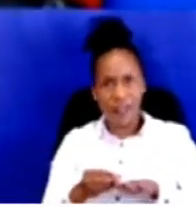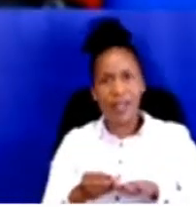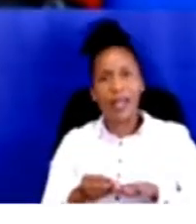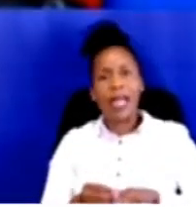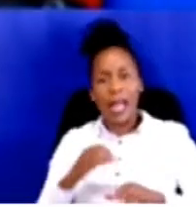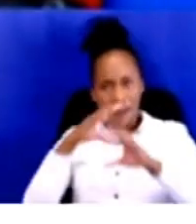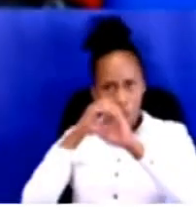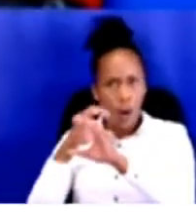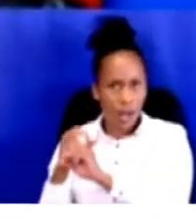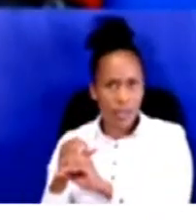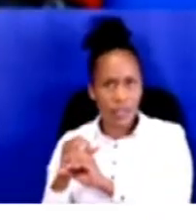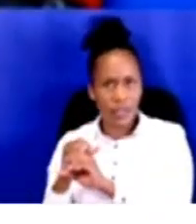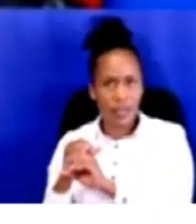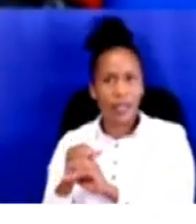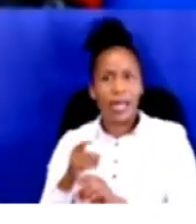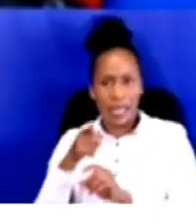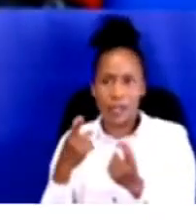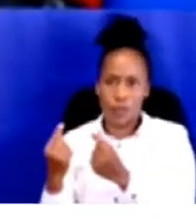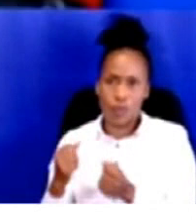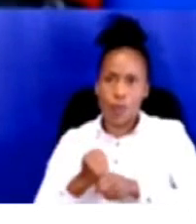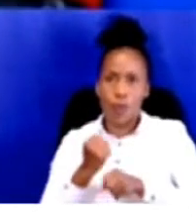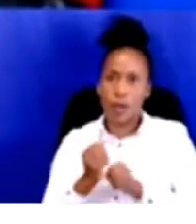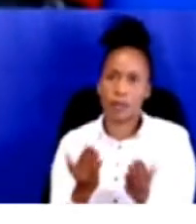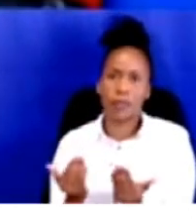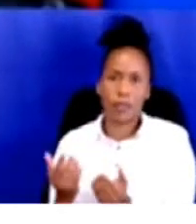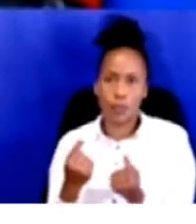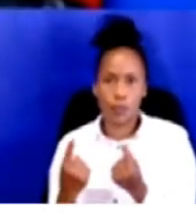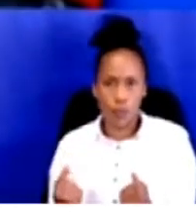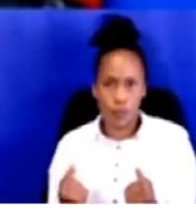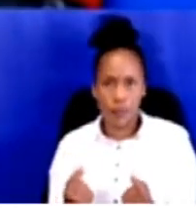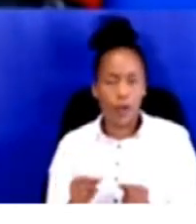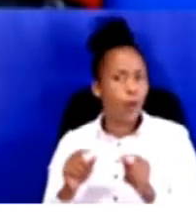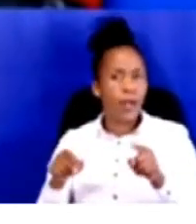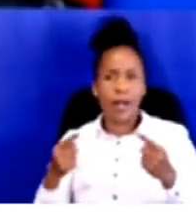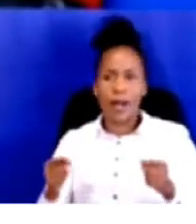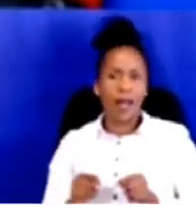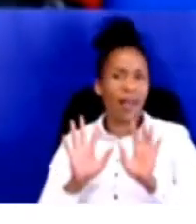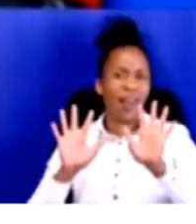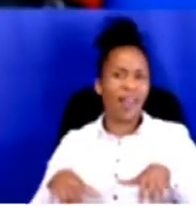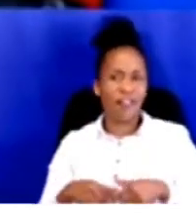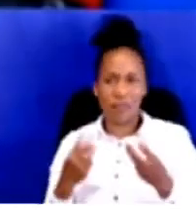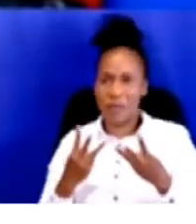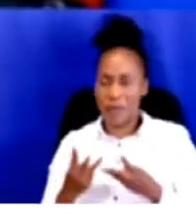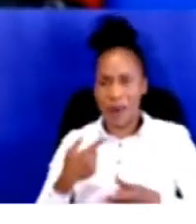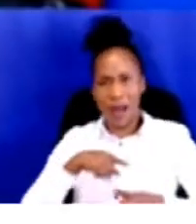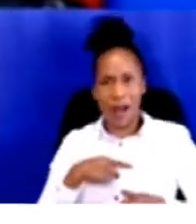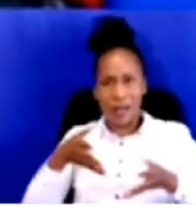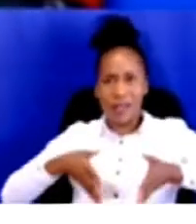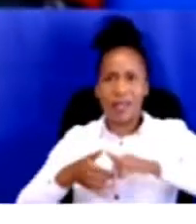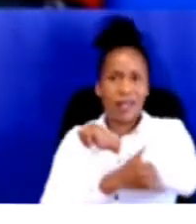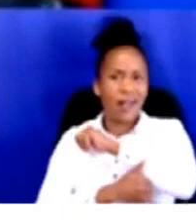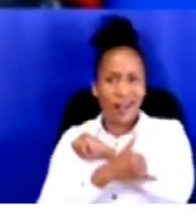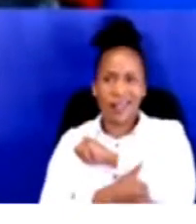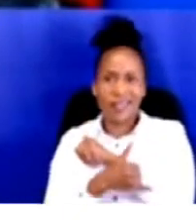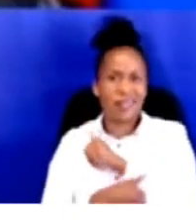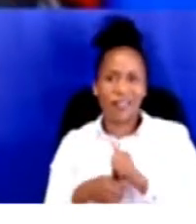people-centered service delivery. Let us not let our people and our country down. Let us work